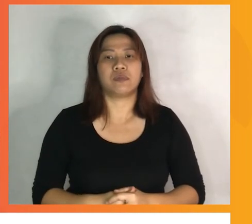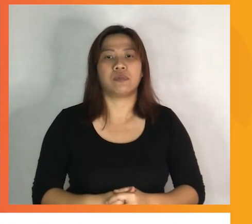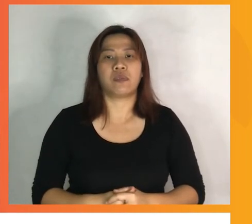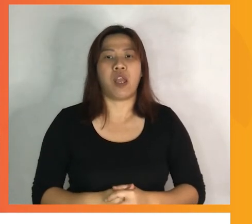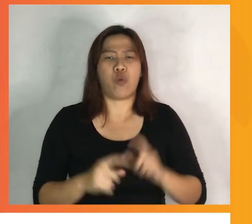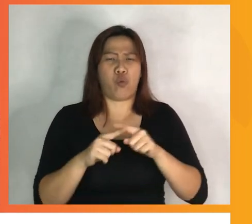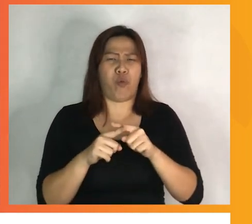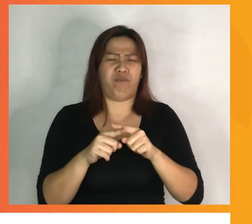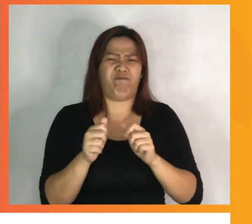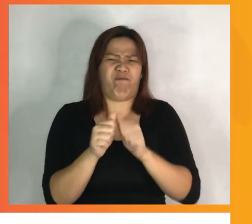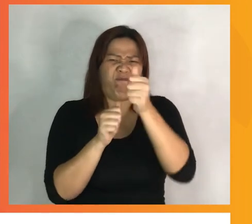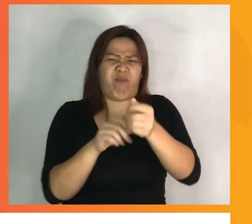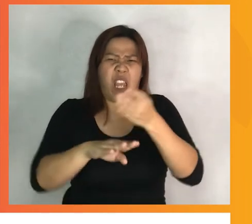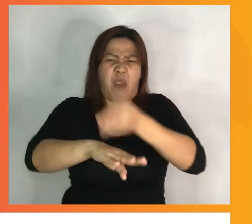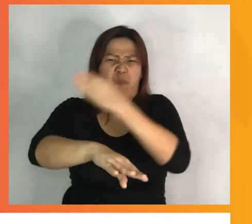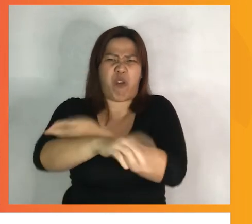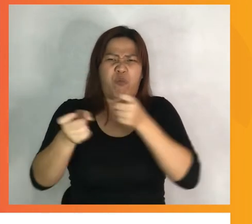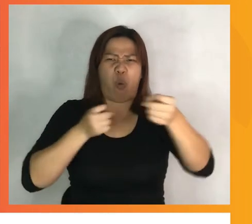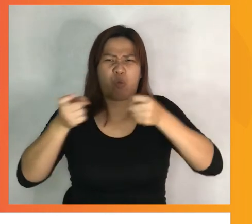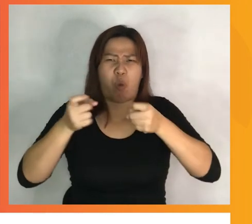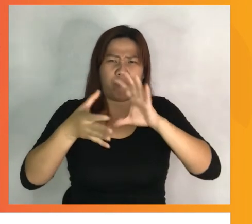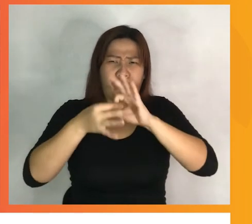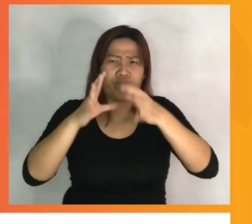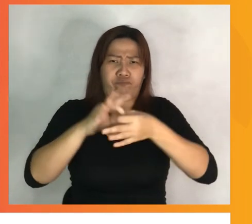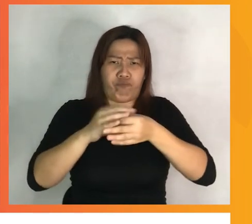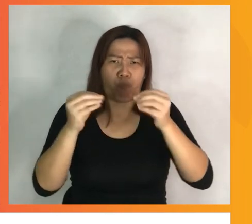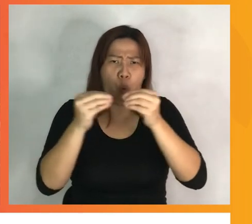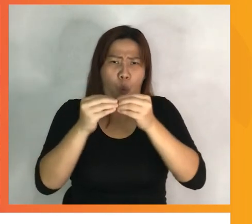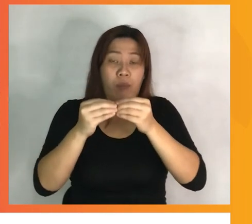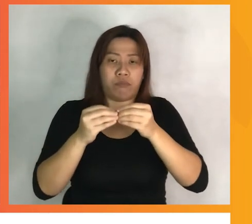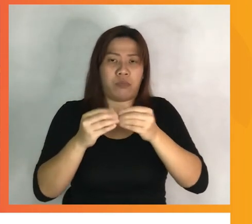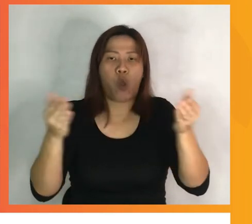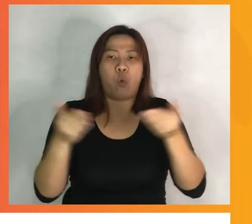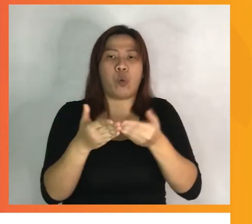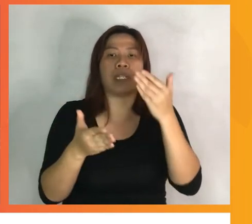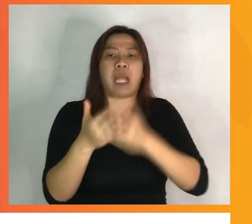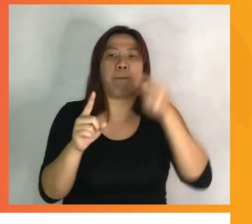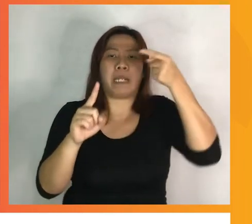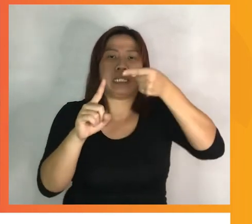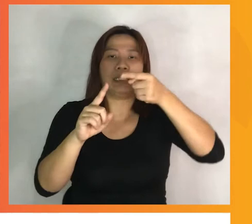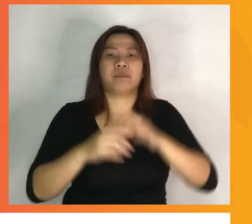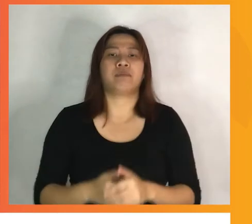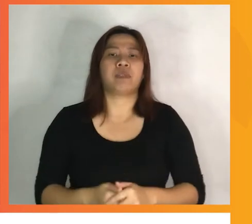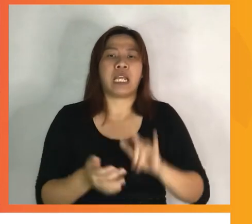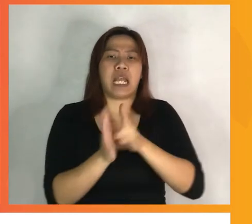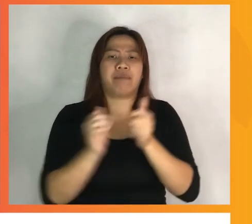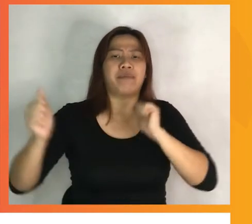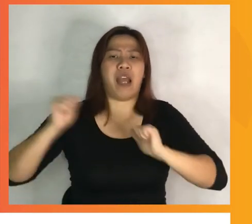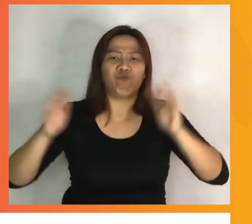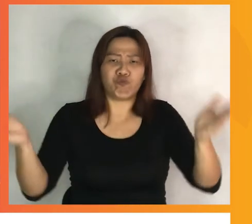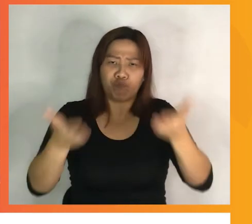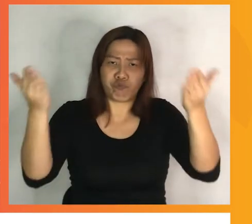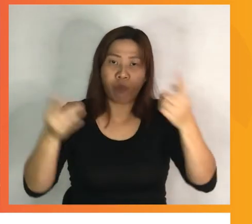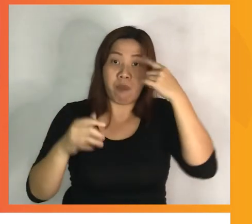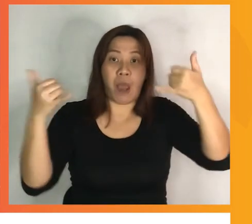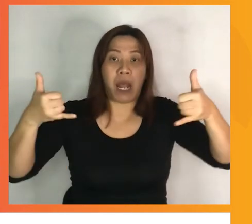To further improve control and coordination, we can introduce some small targets. These act as an